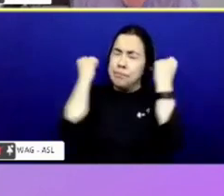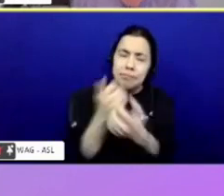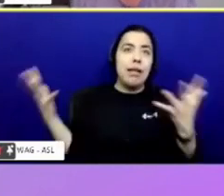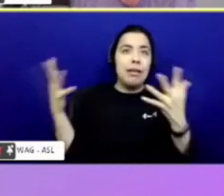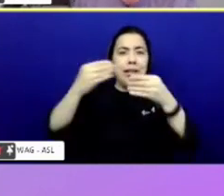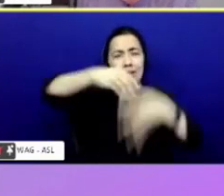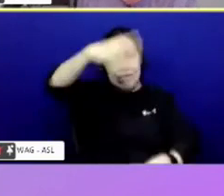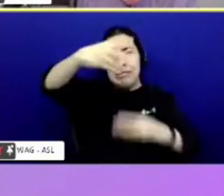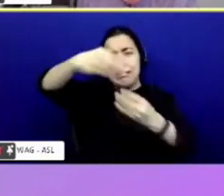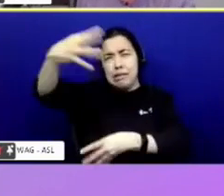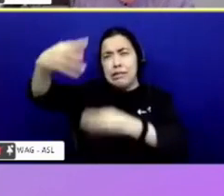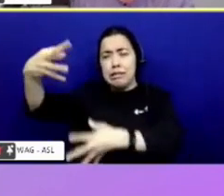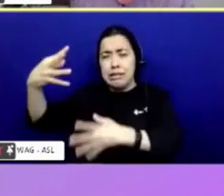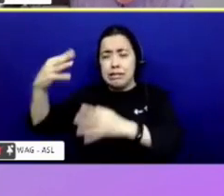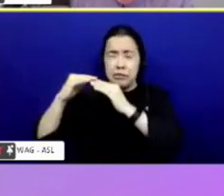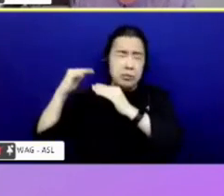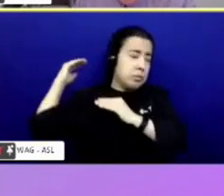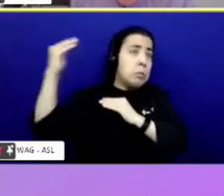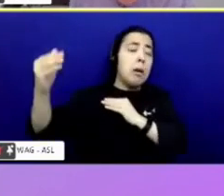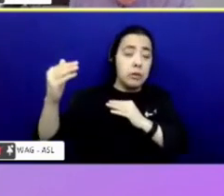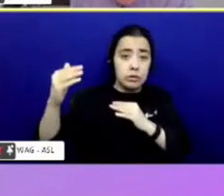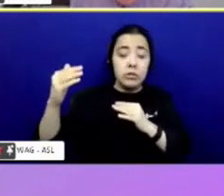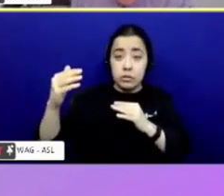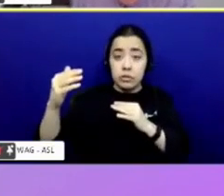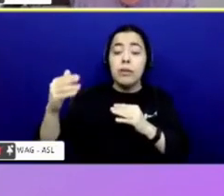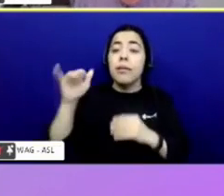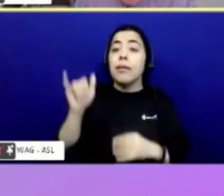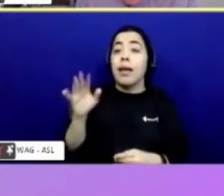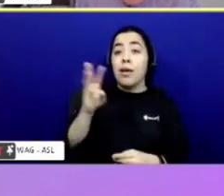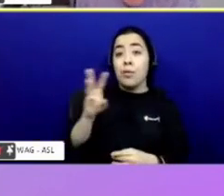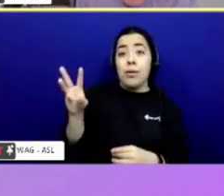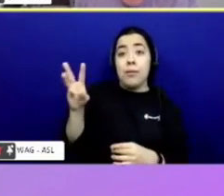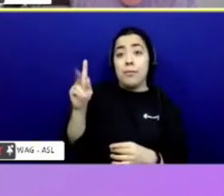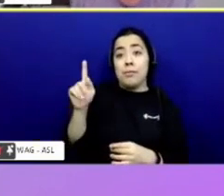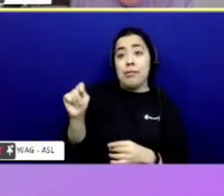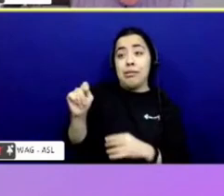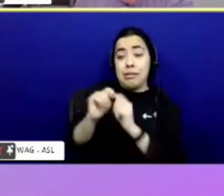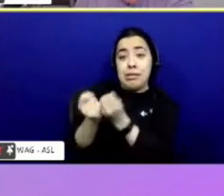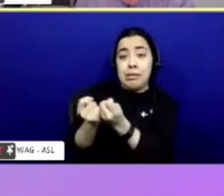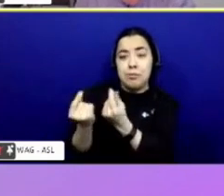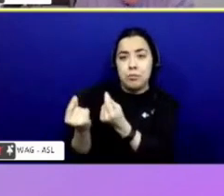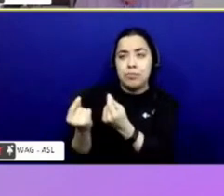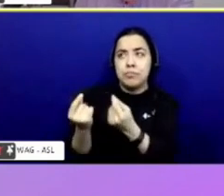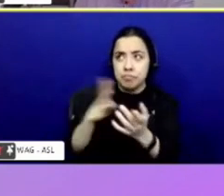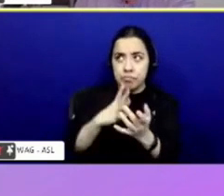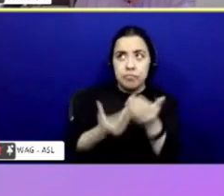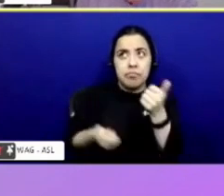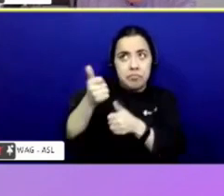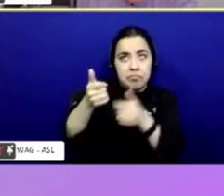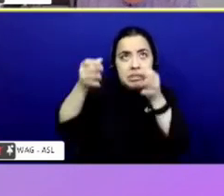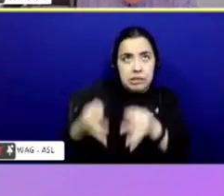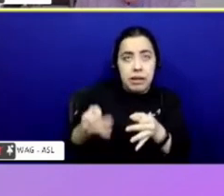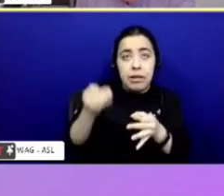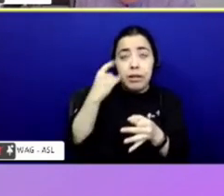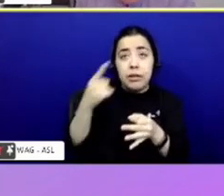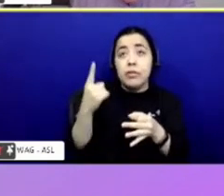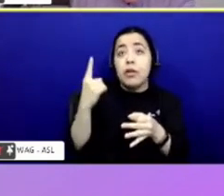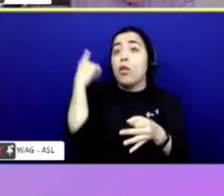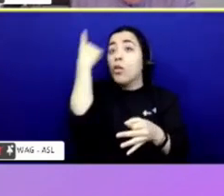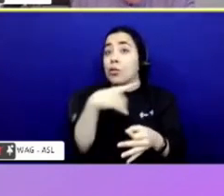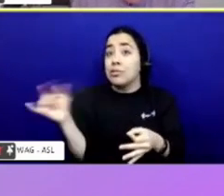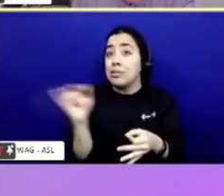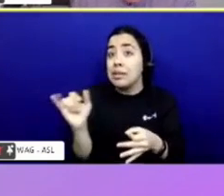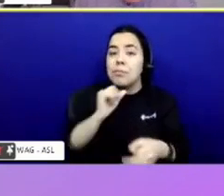too noisy. And the WebKit team made the executive decision to say, okay, well, if you make it look not